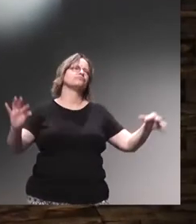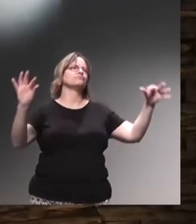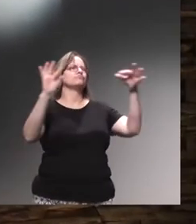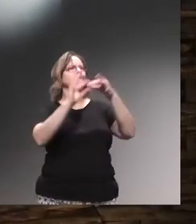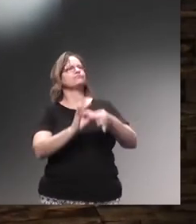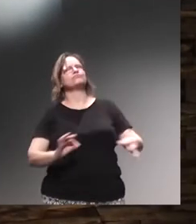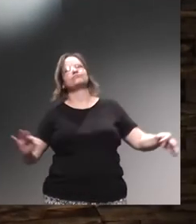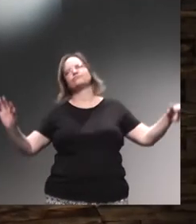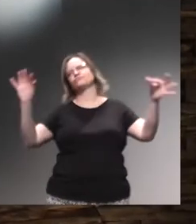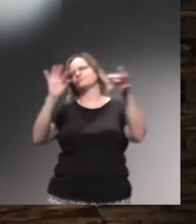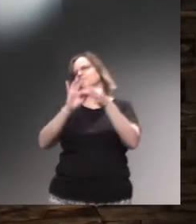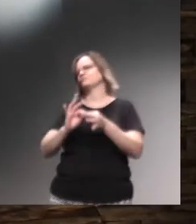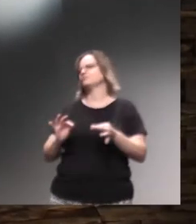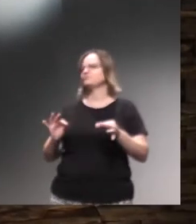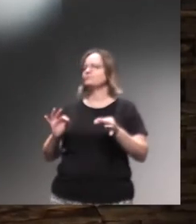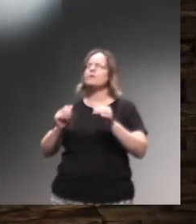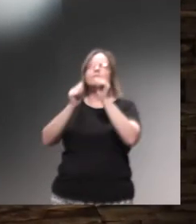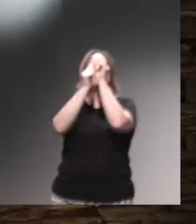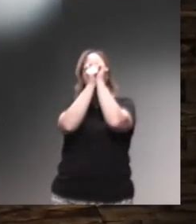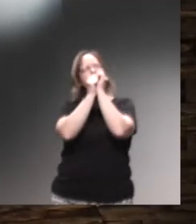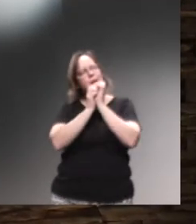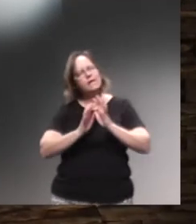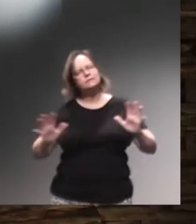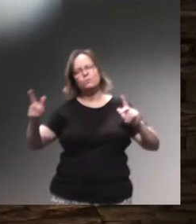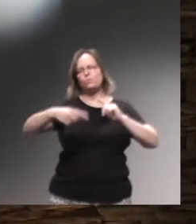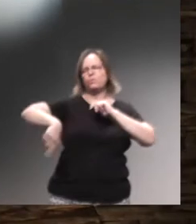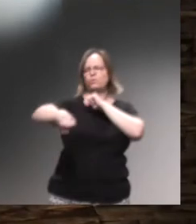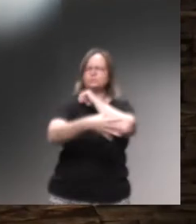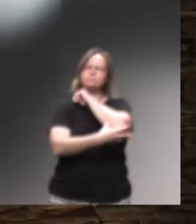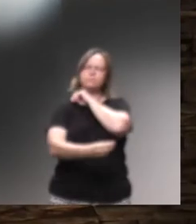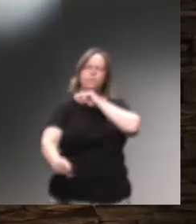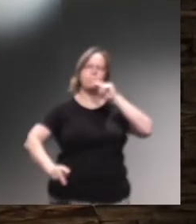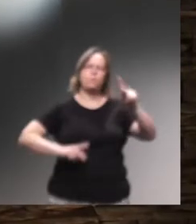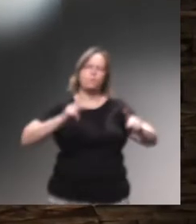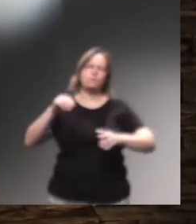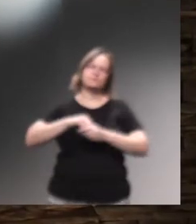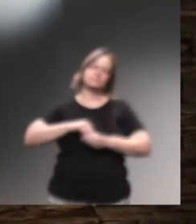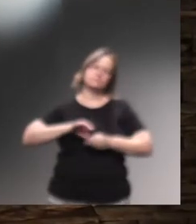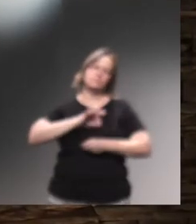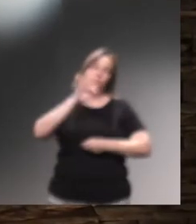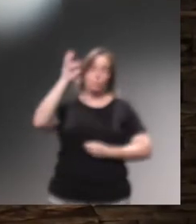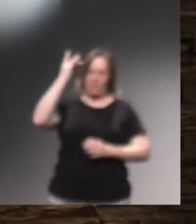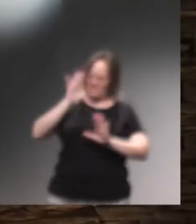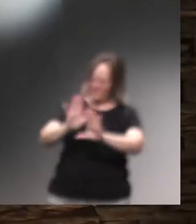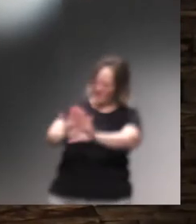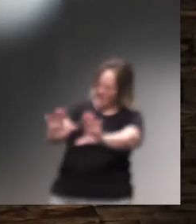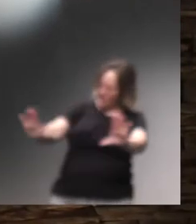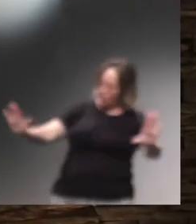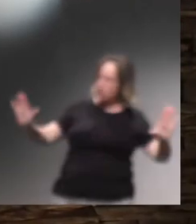are the poor in spirit, for theirs is the kingdom of God.